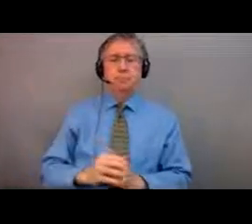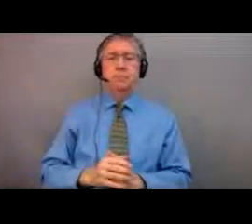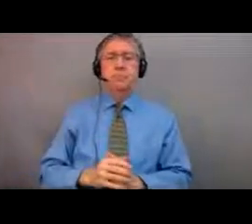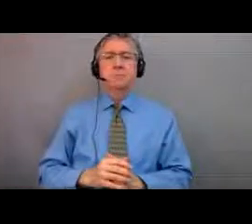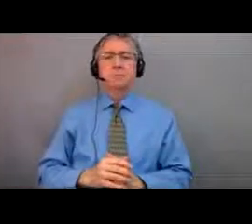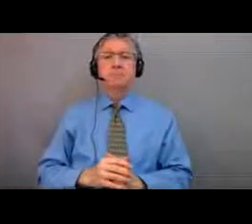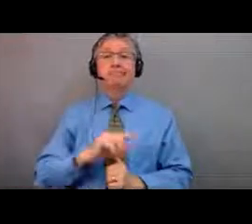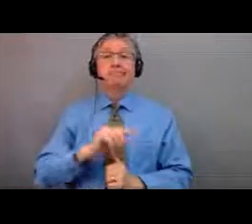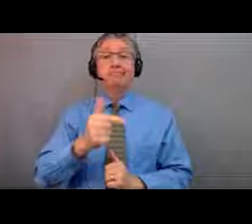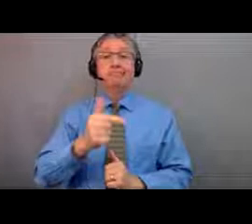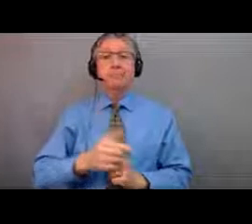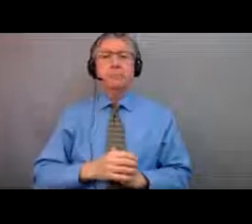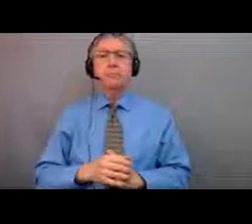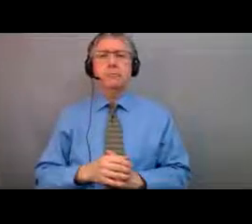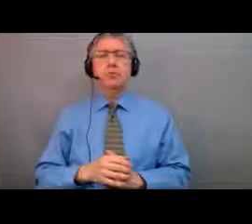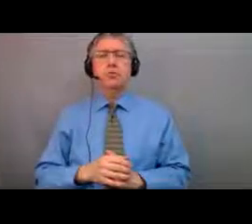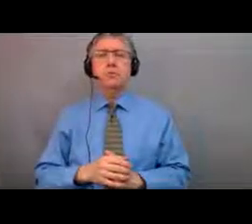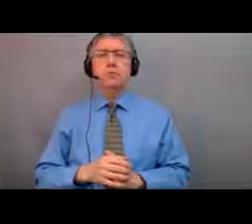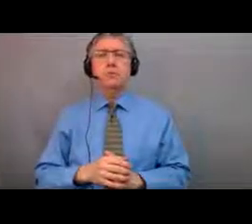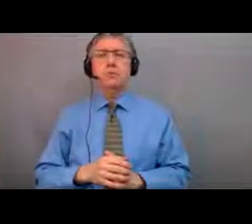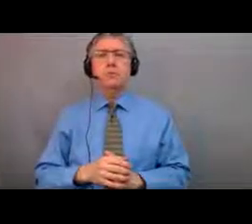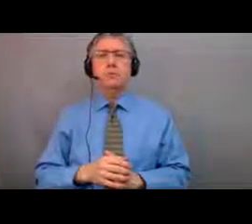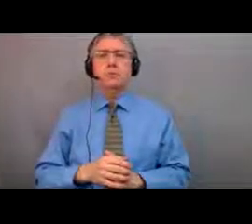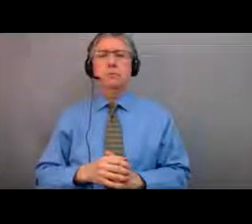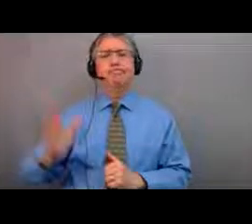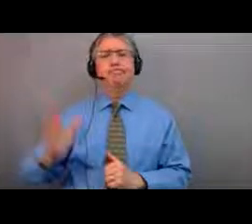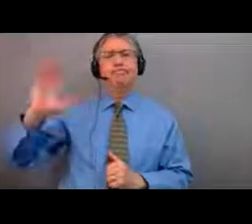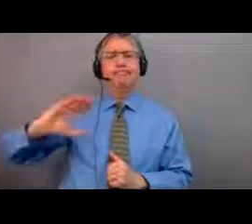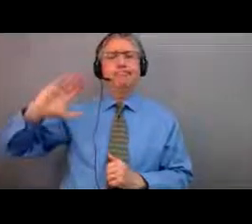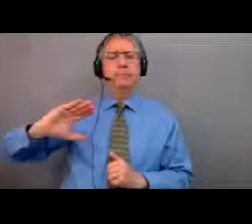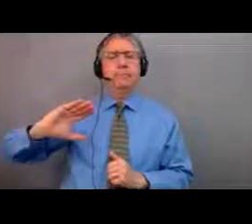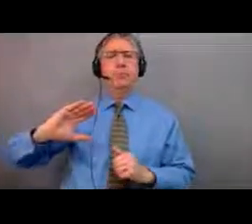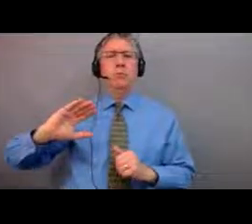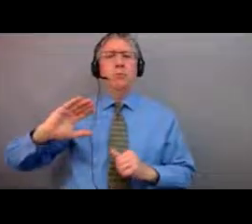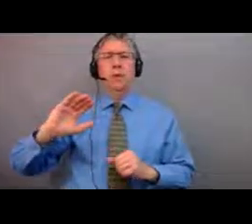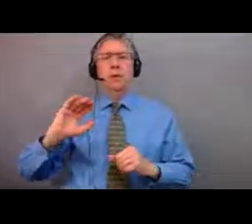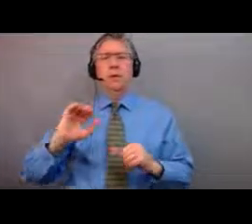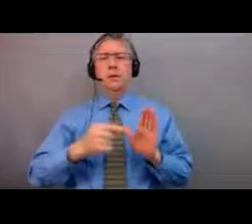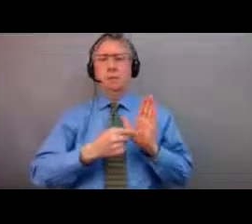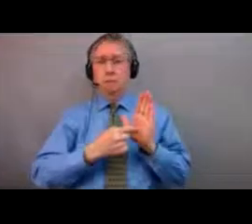And at that time, the models that were